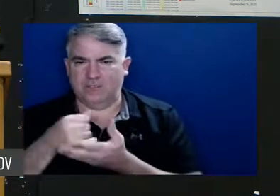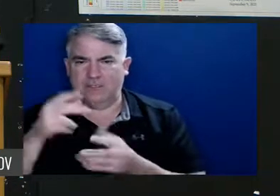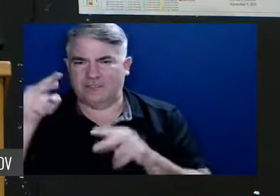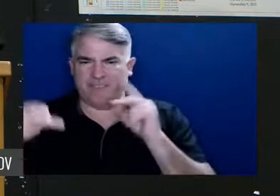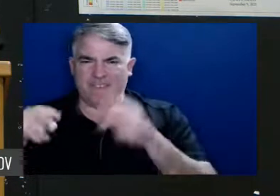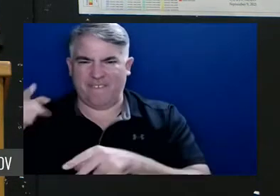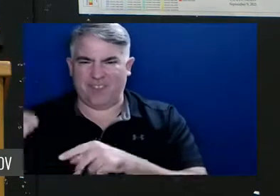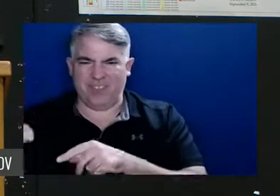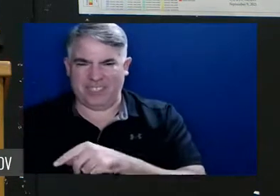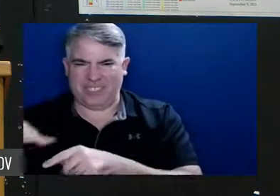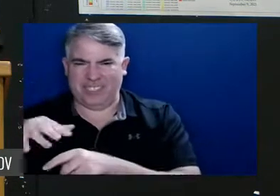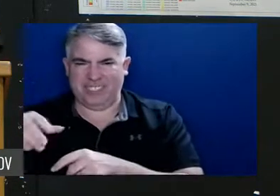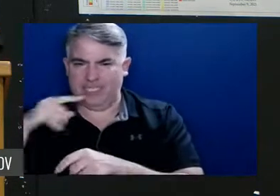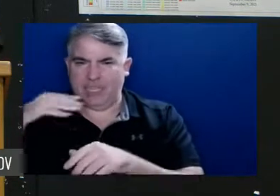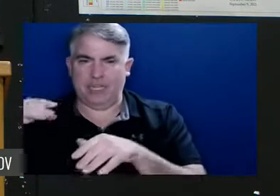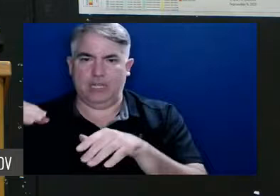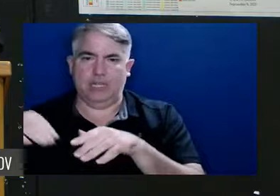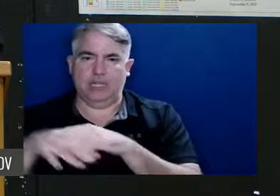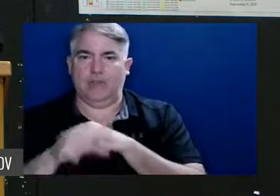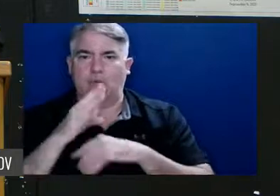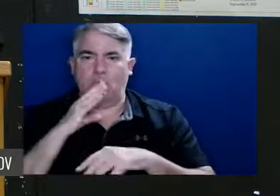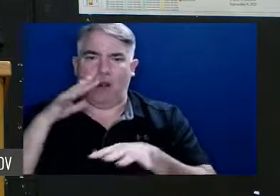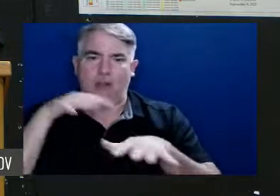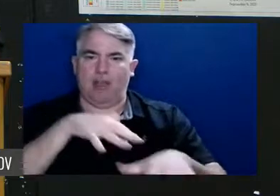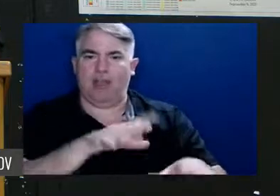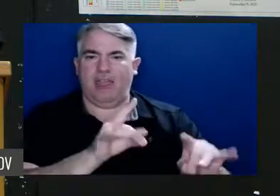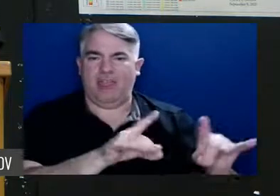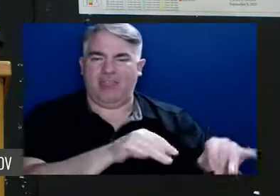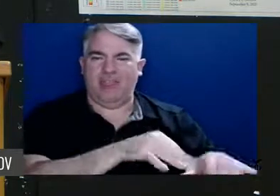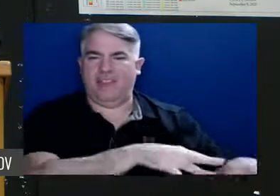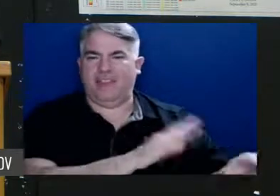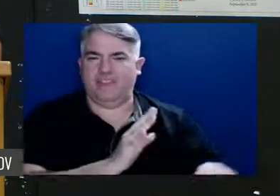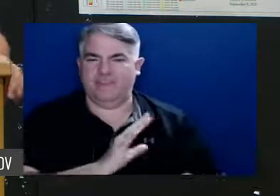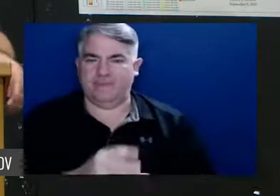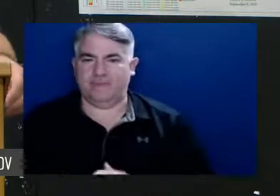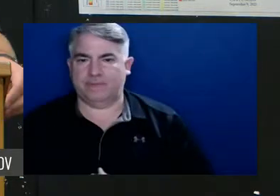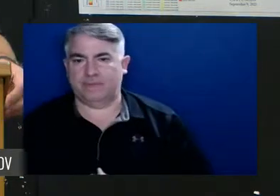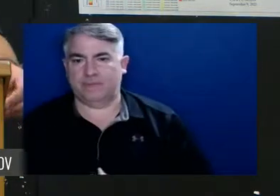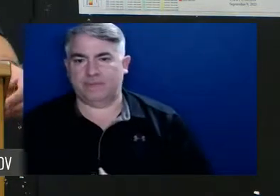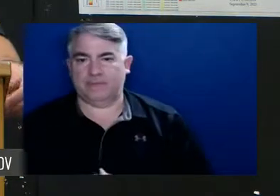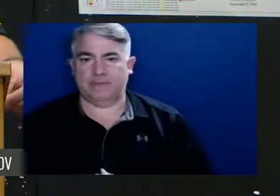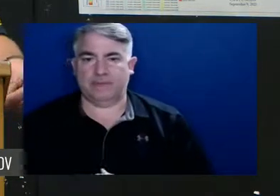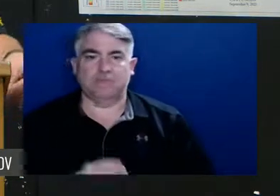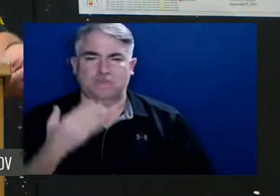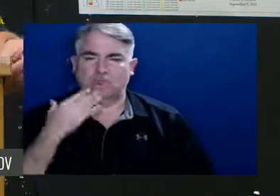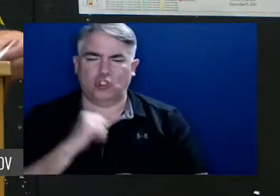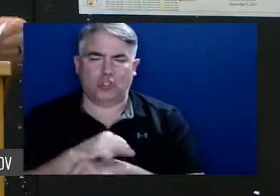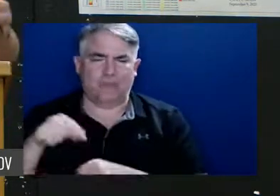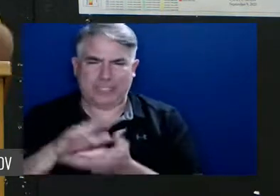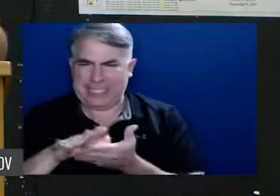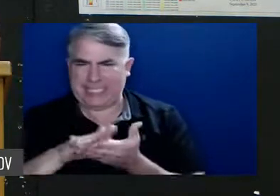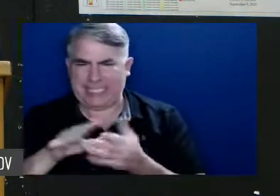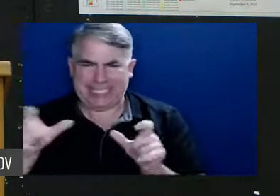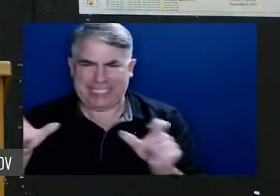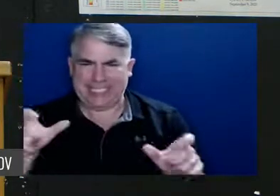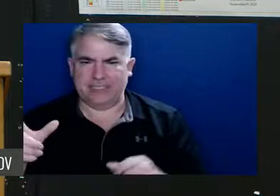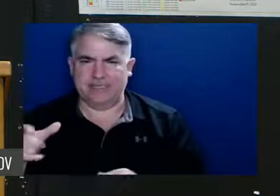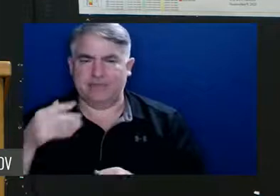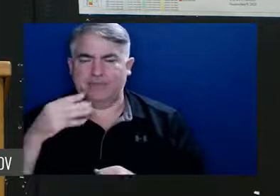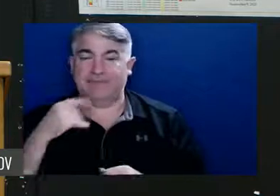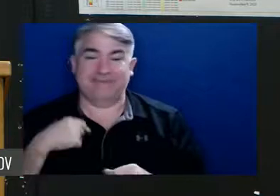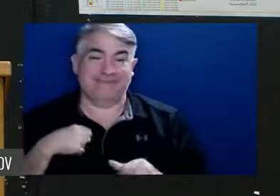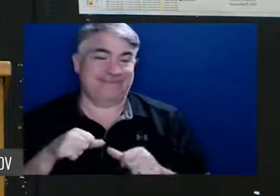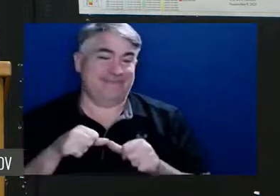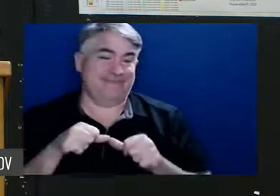of success from the Cal OES debris folks. They did a great job with that. Please continue to follow us on Facebook, the Plumas County